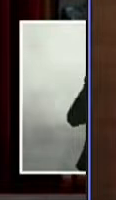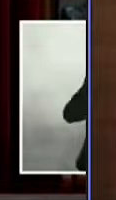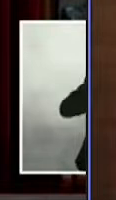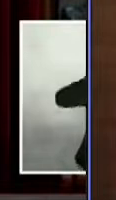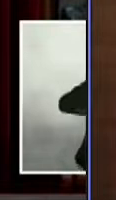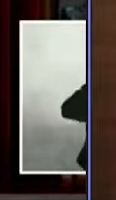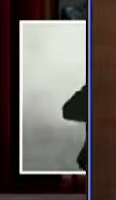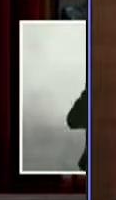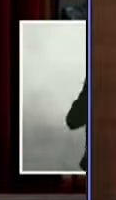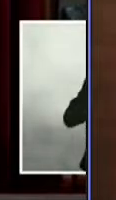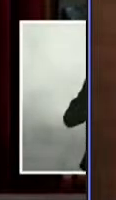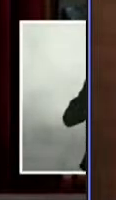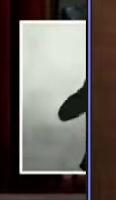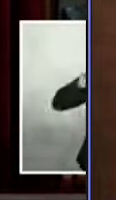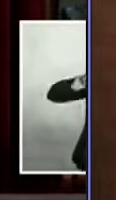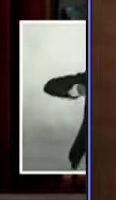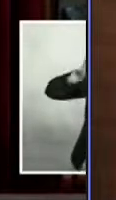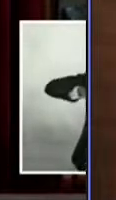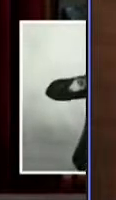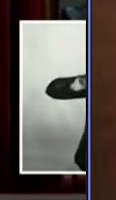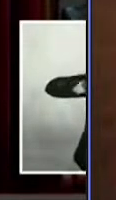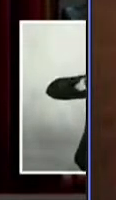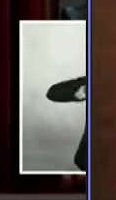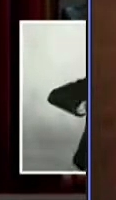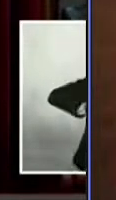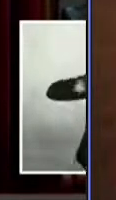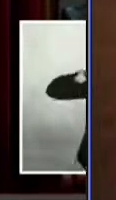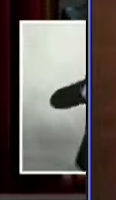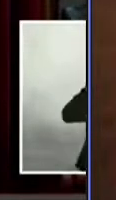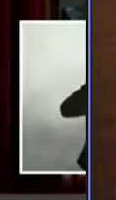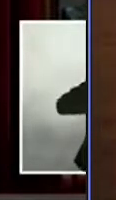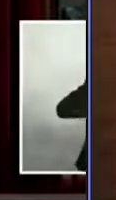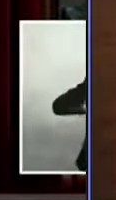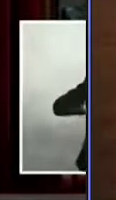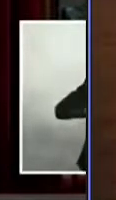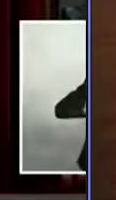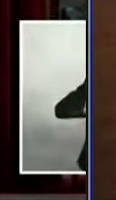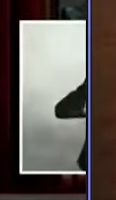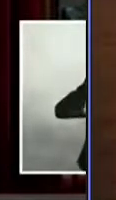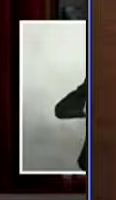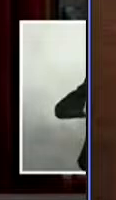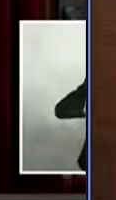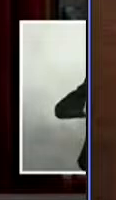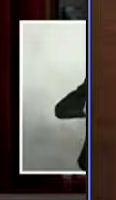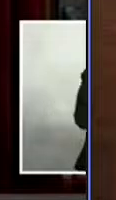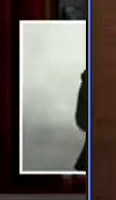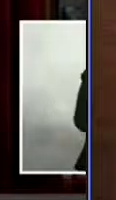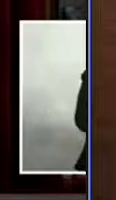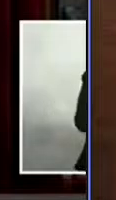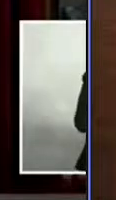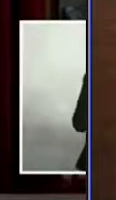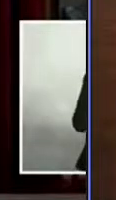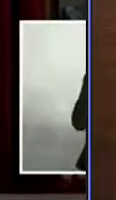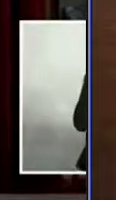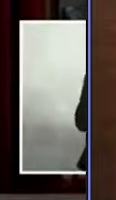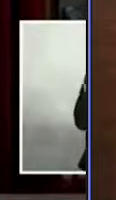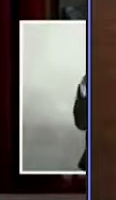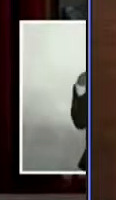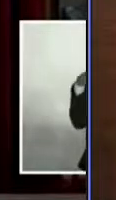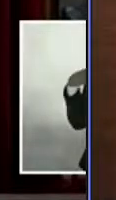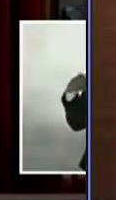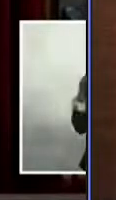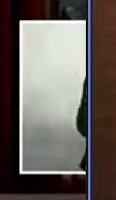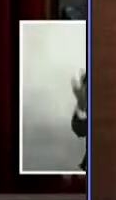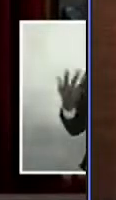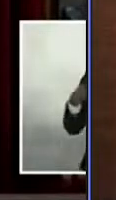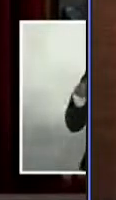the recovering economy, just as businesses and the entire community were finding their feet after the July unrest. The timing